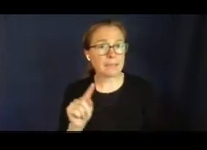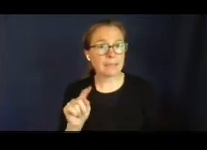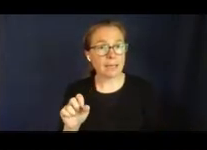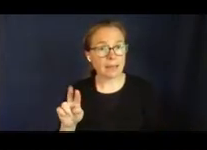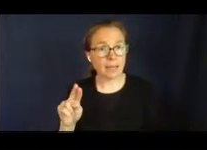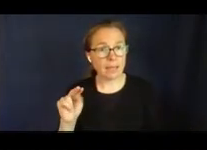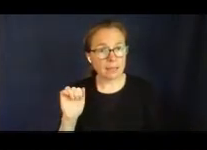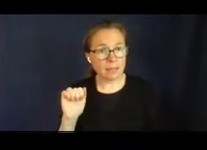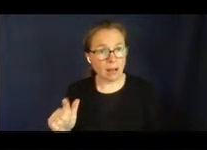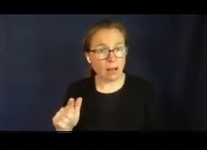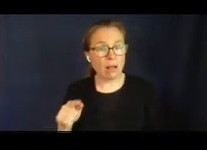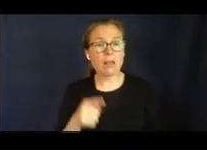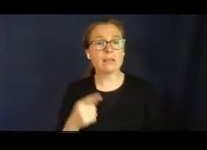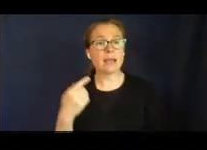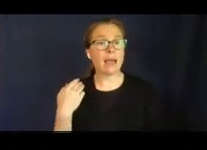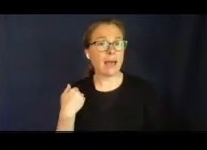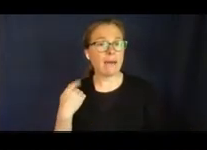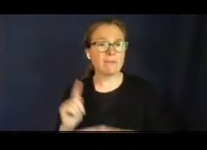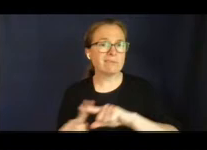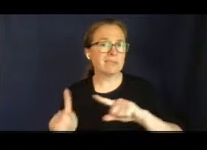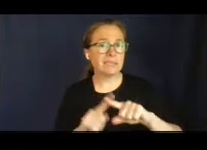of genetic diseases into remission.